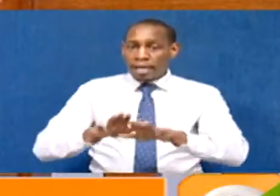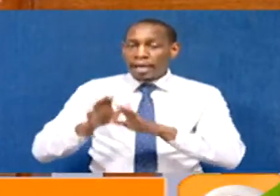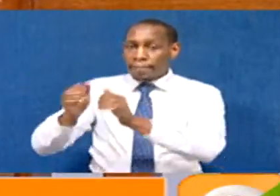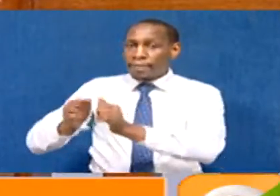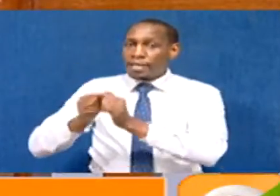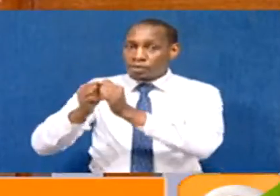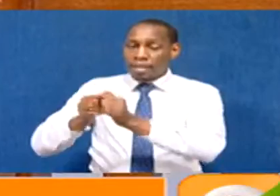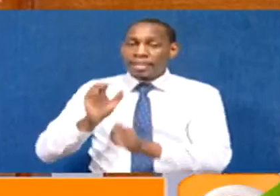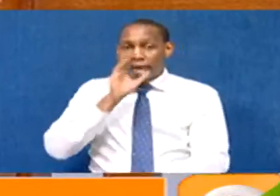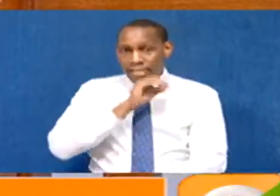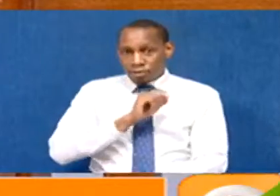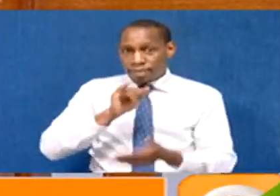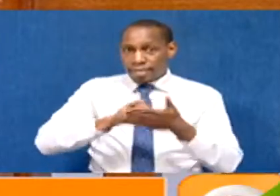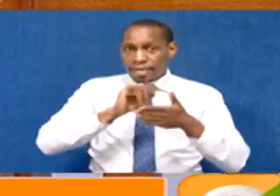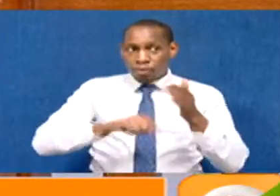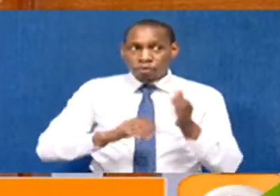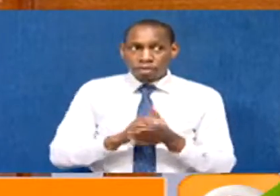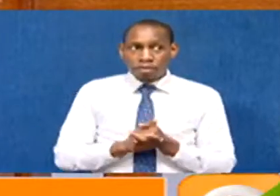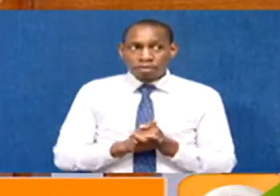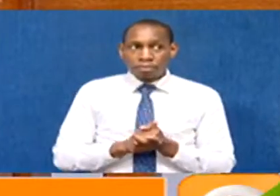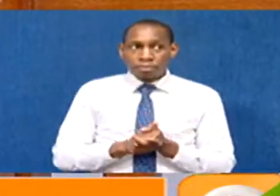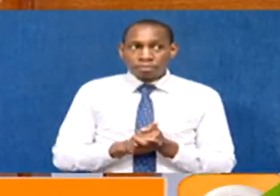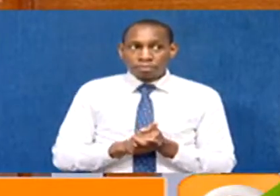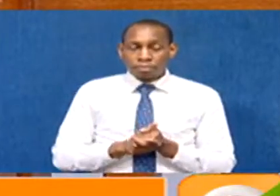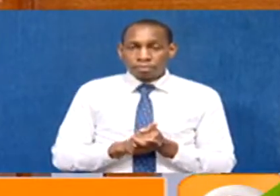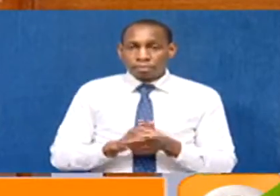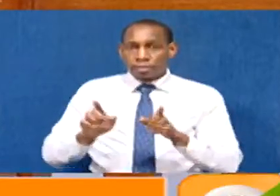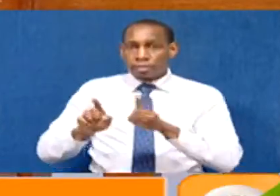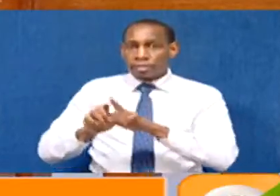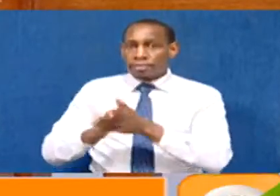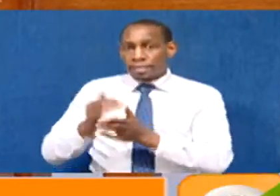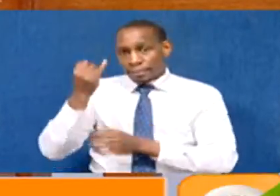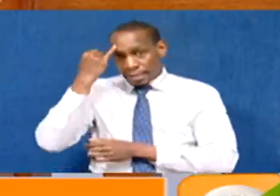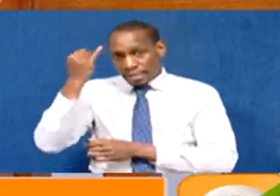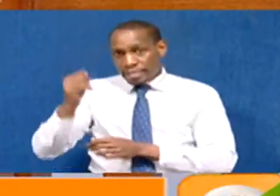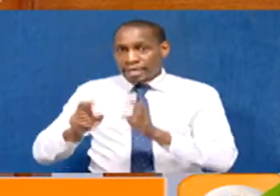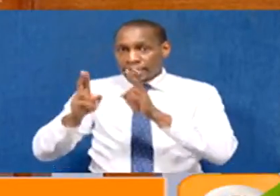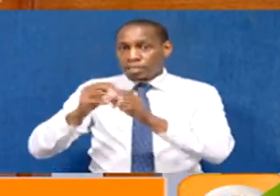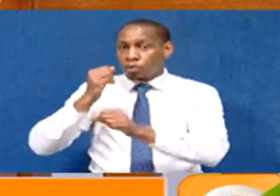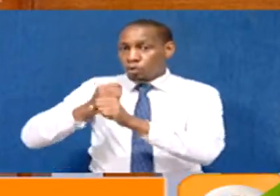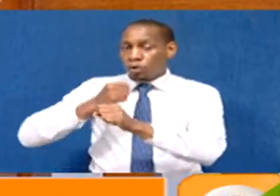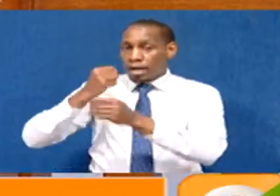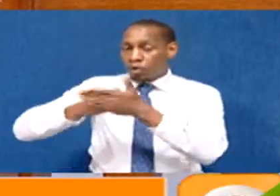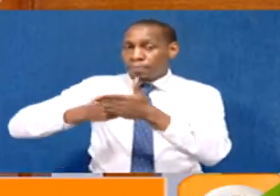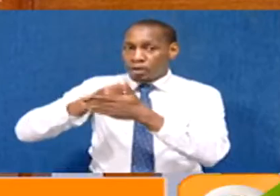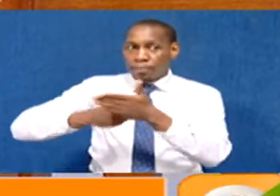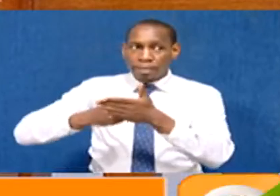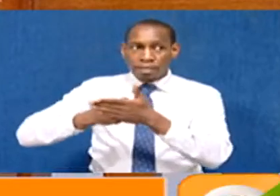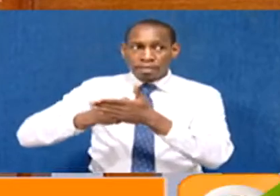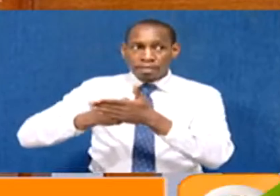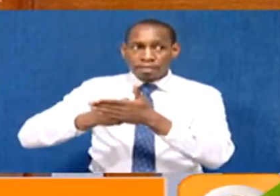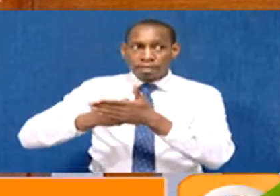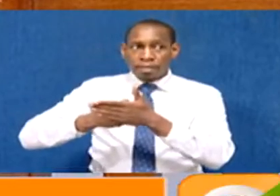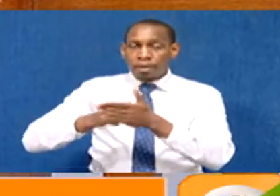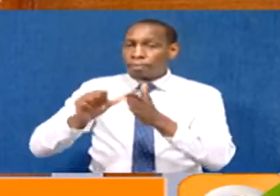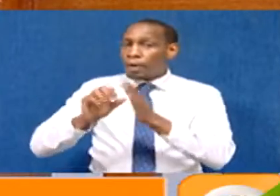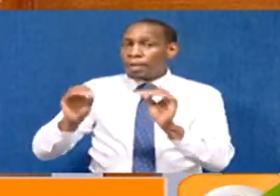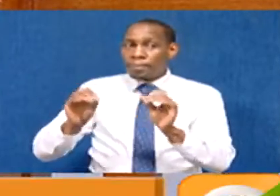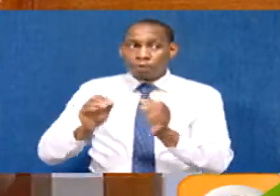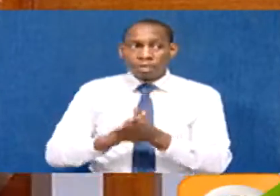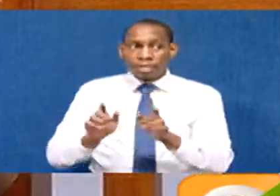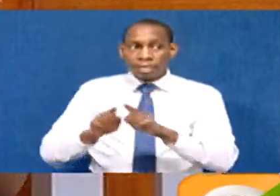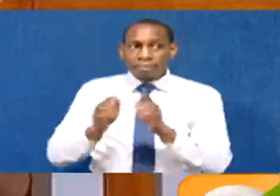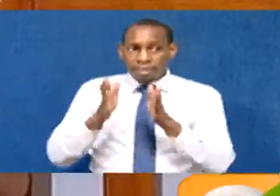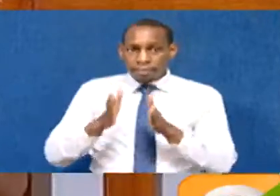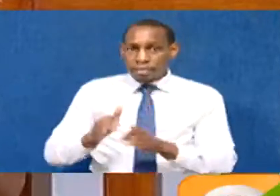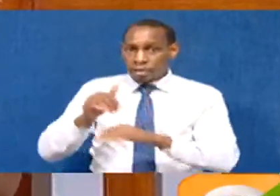together, assuming that the ideology and the issues that you are working on are the same. And it's okay, you can be the